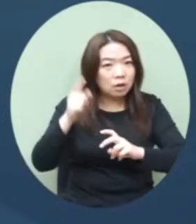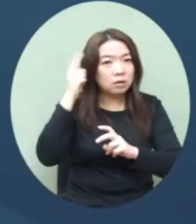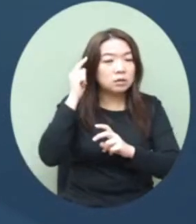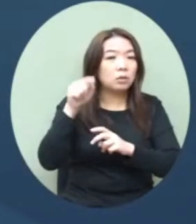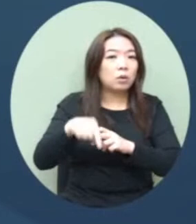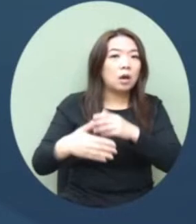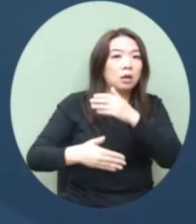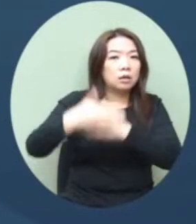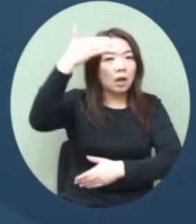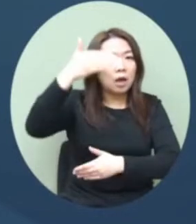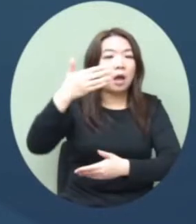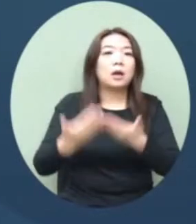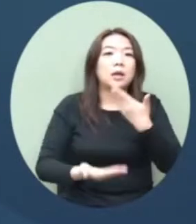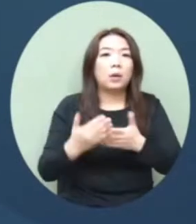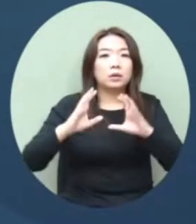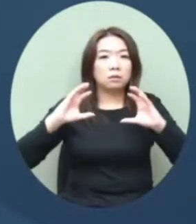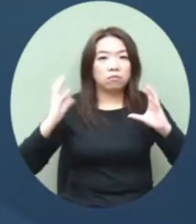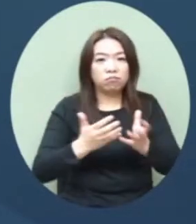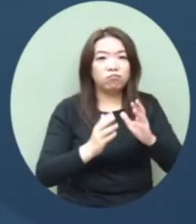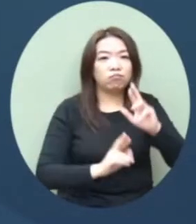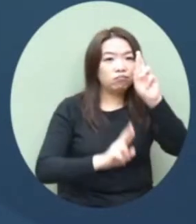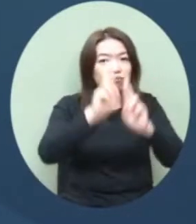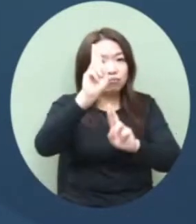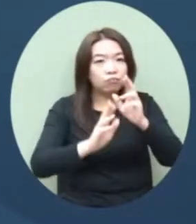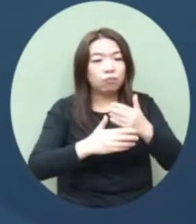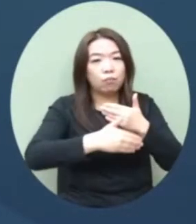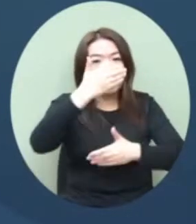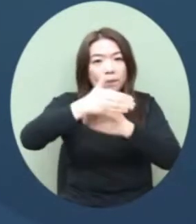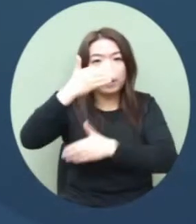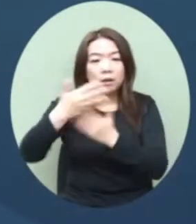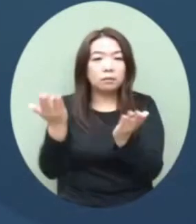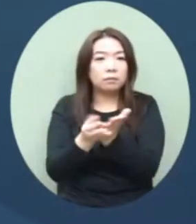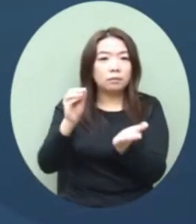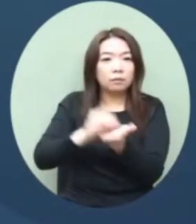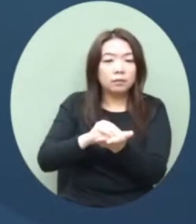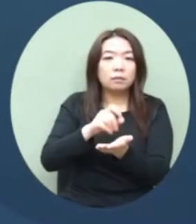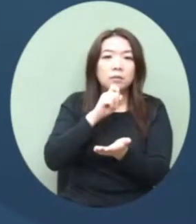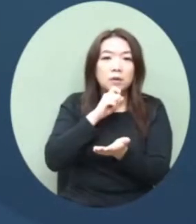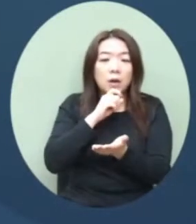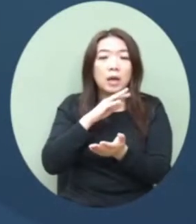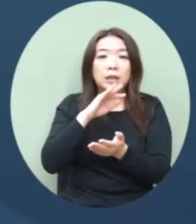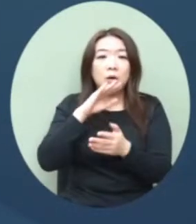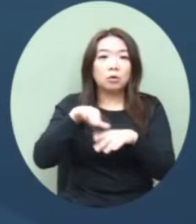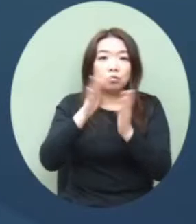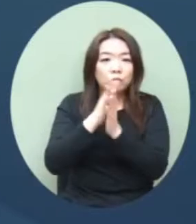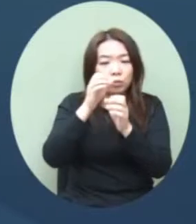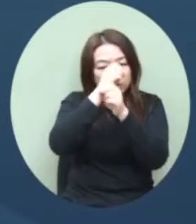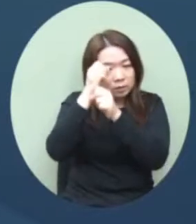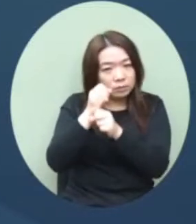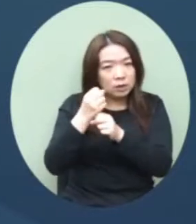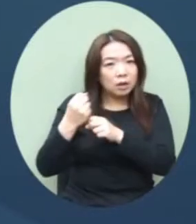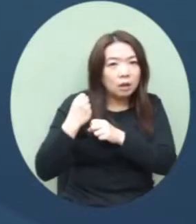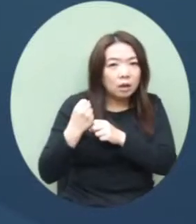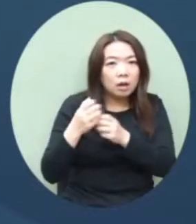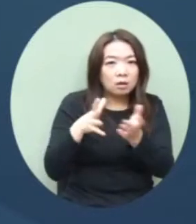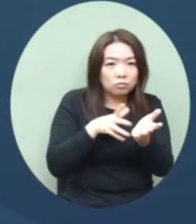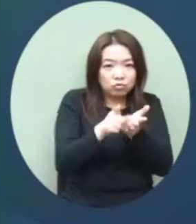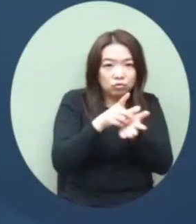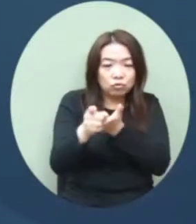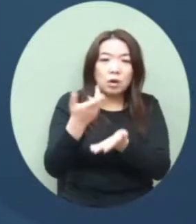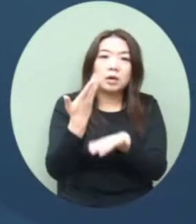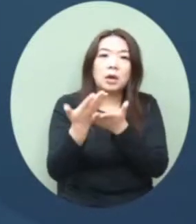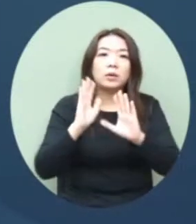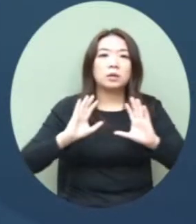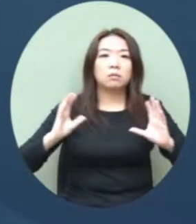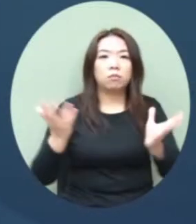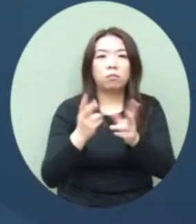sewage samples, and by contact tracing, we understand that there may be clusters at some buildings. We should